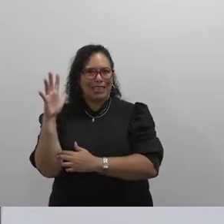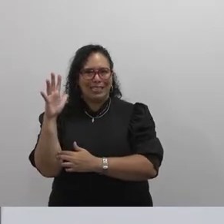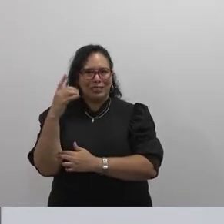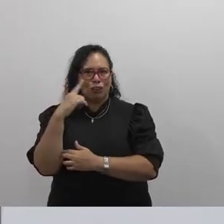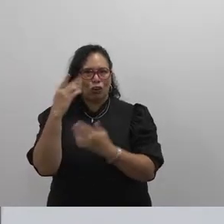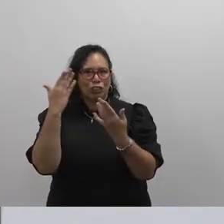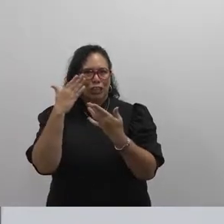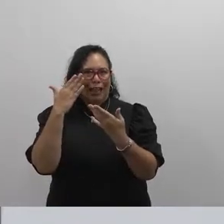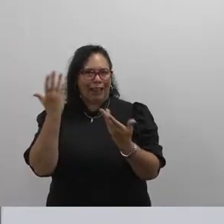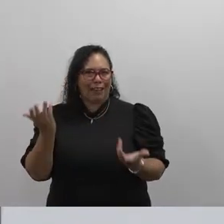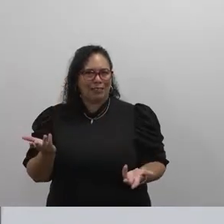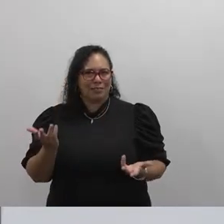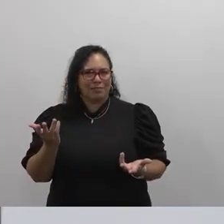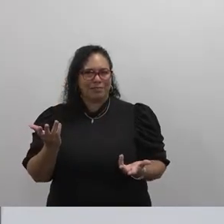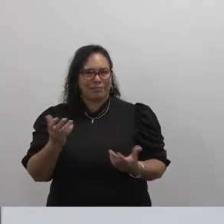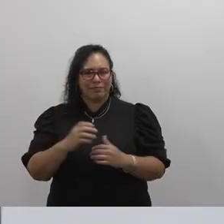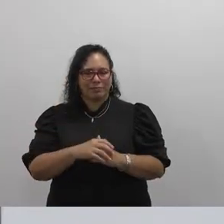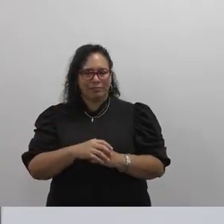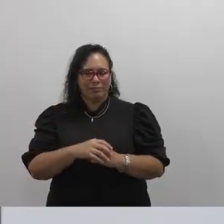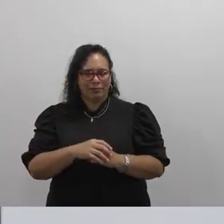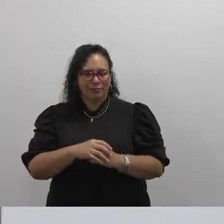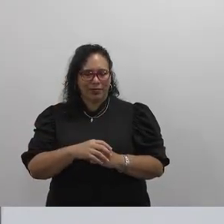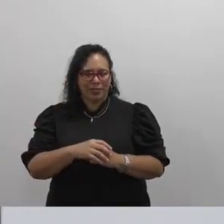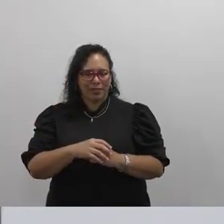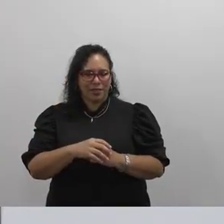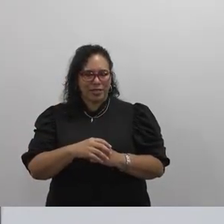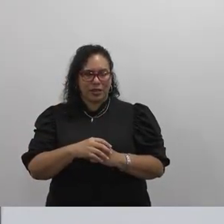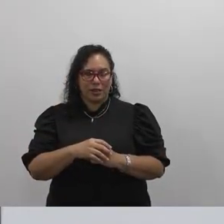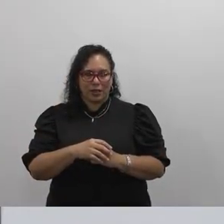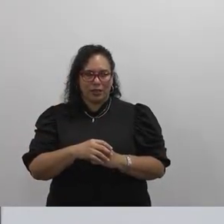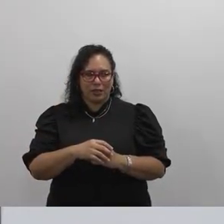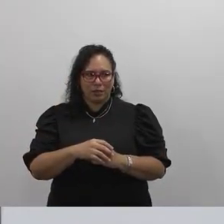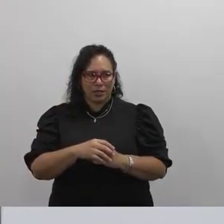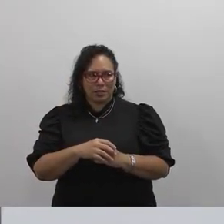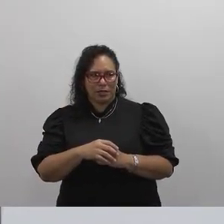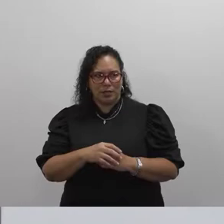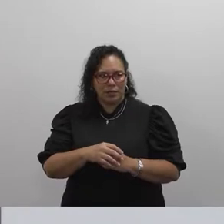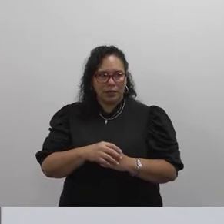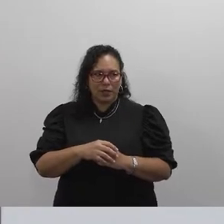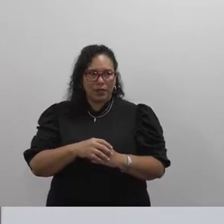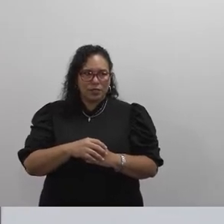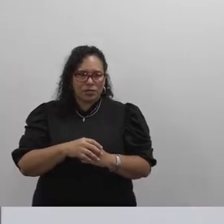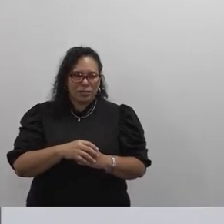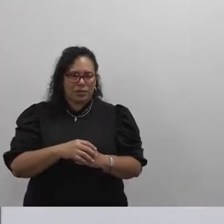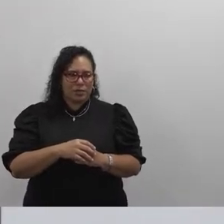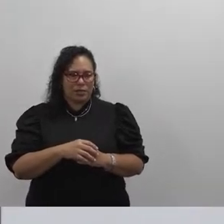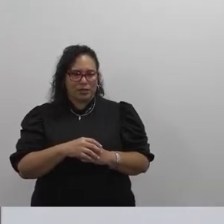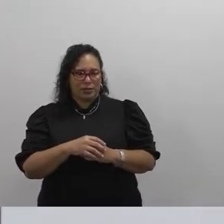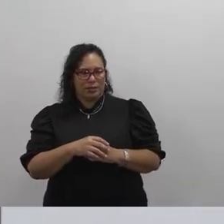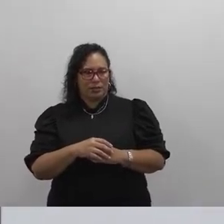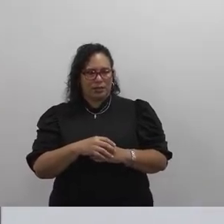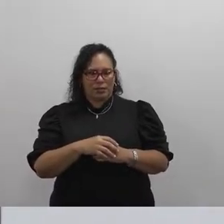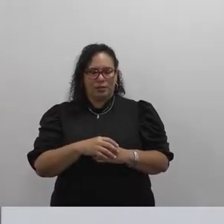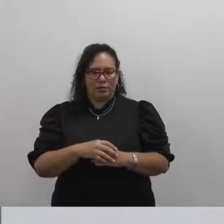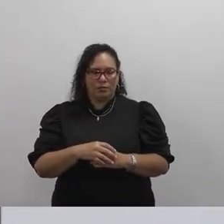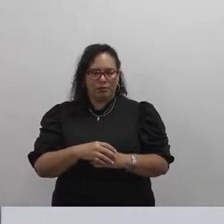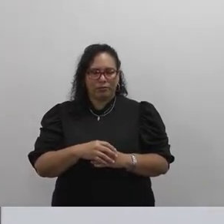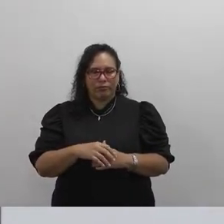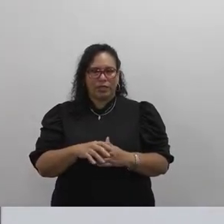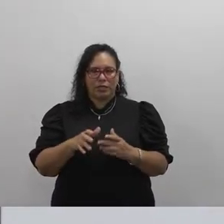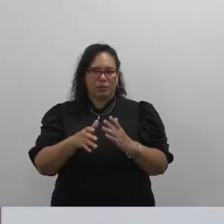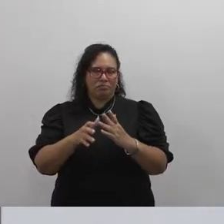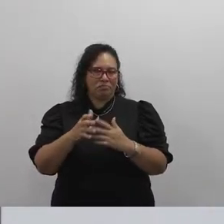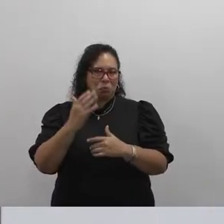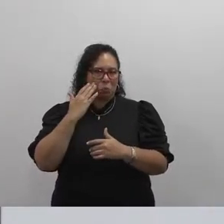shade out in that particular area. And we know there's actually another really cool improvement that Canon recommended via this master